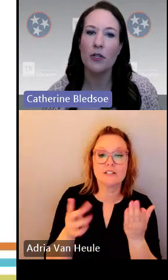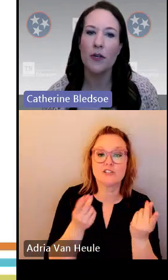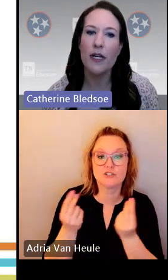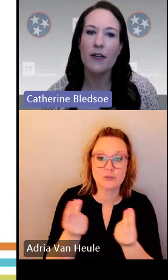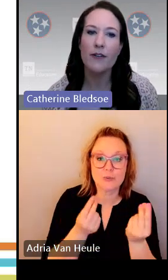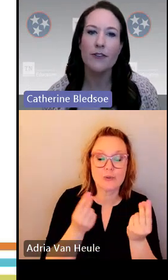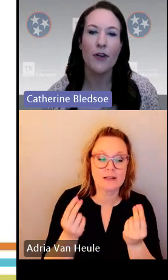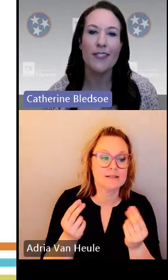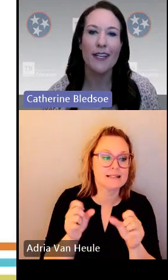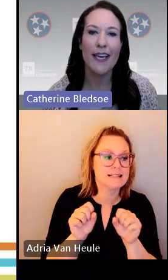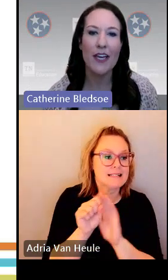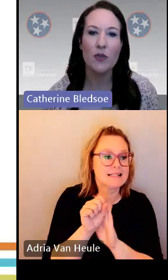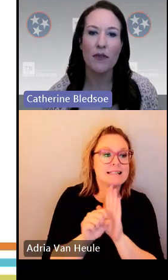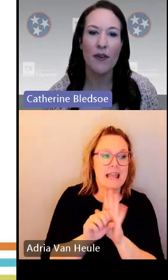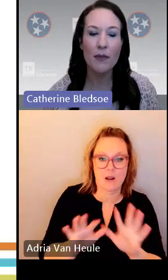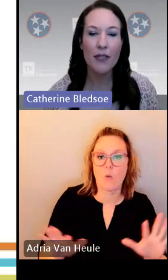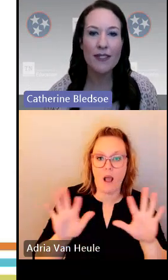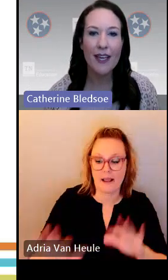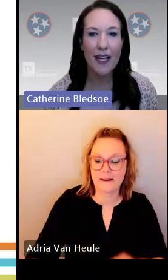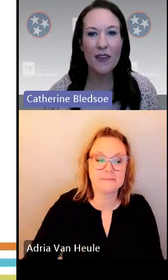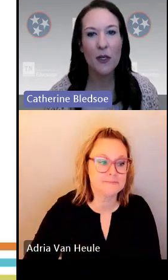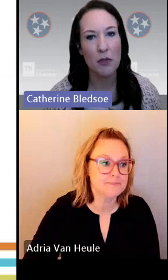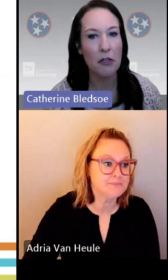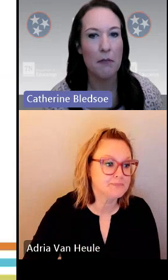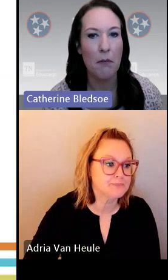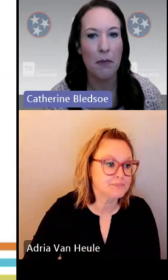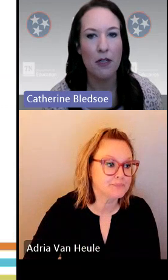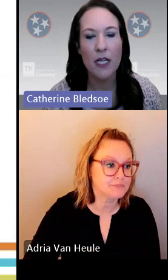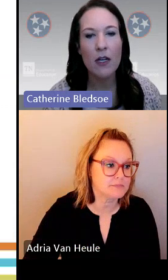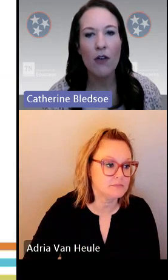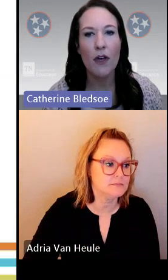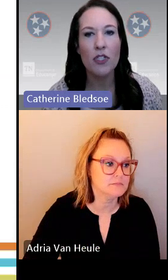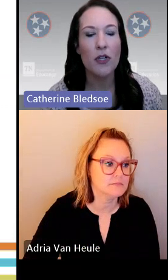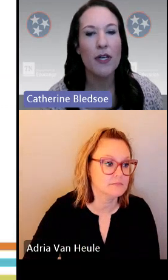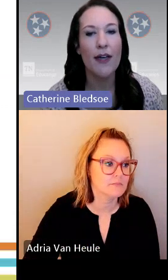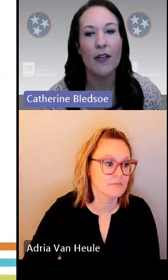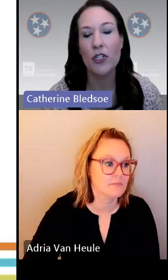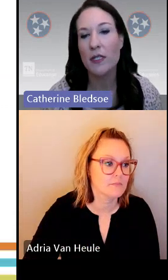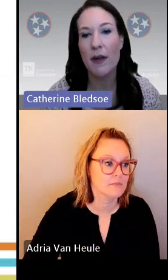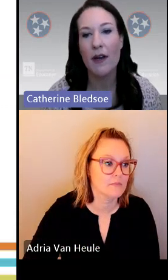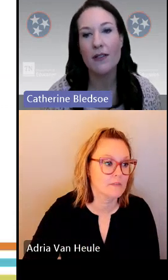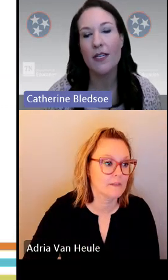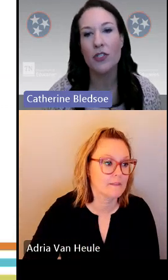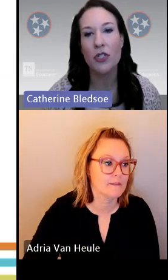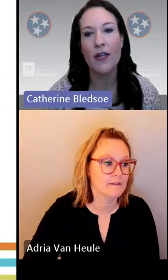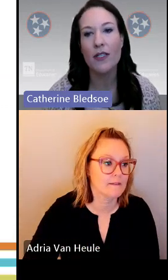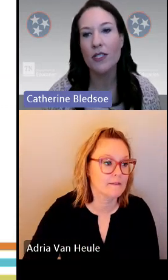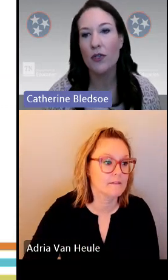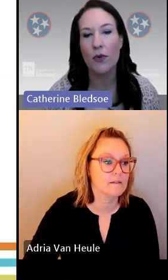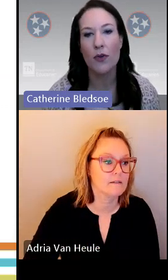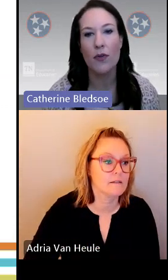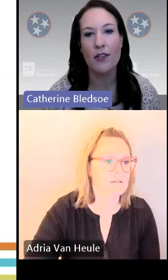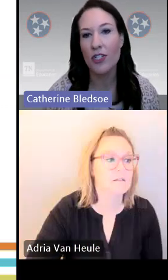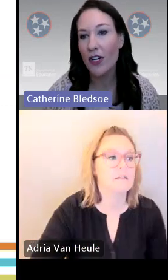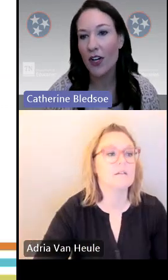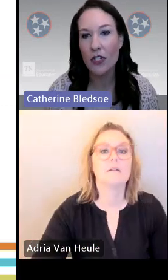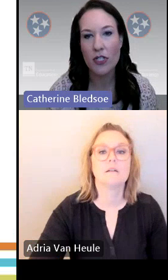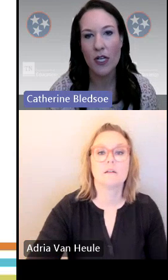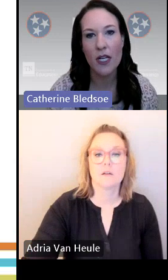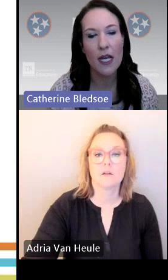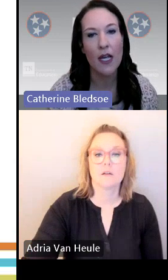valuable opportunity for us to engage with families and the community members, fostering that transparency and trust through